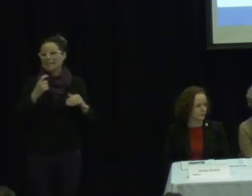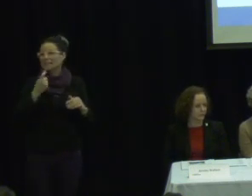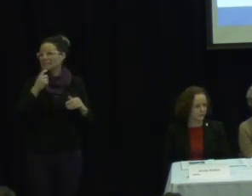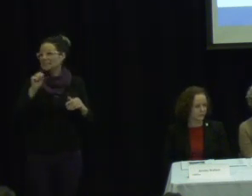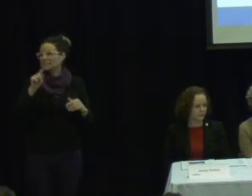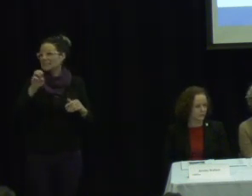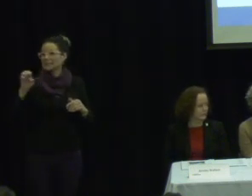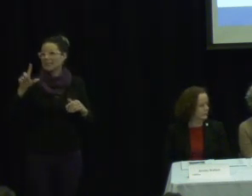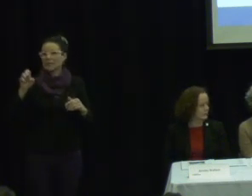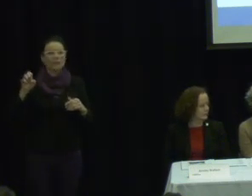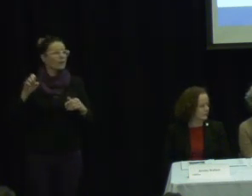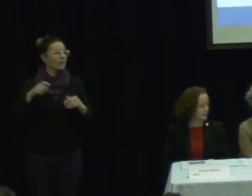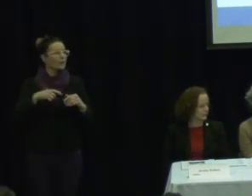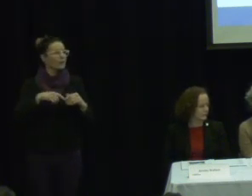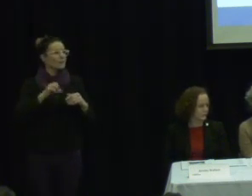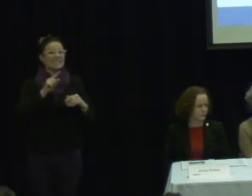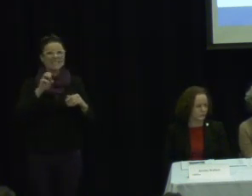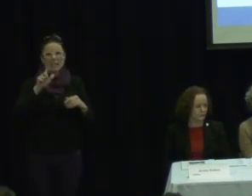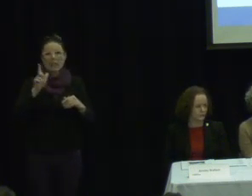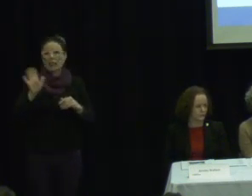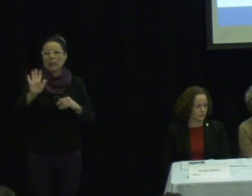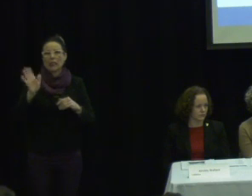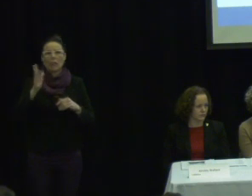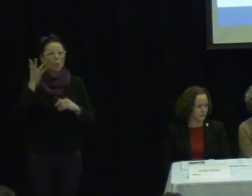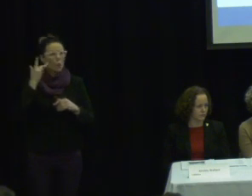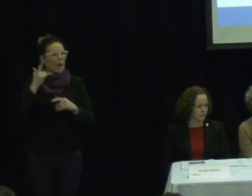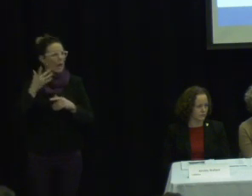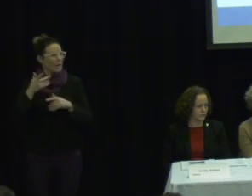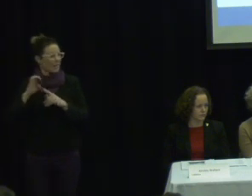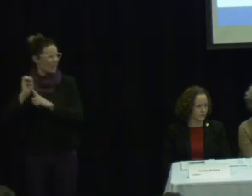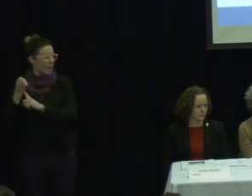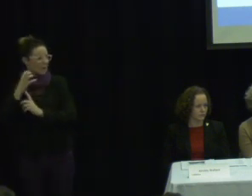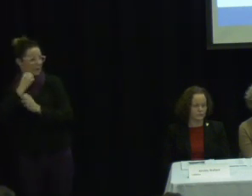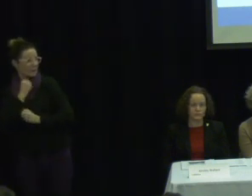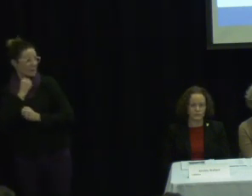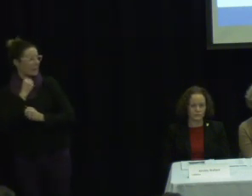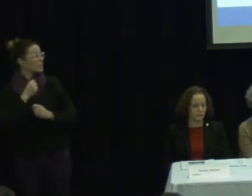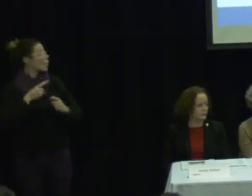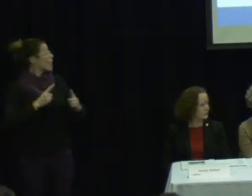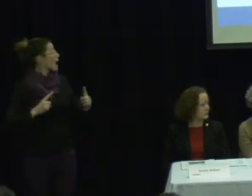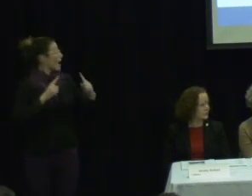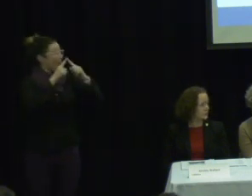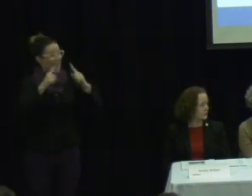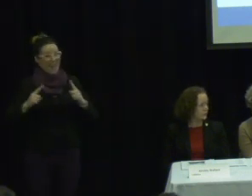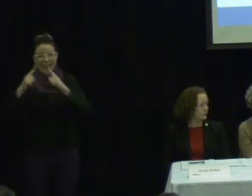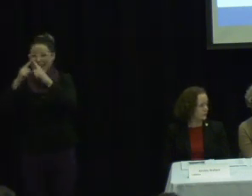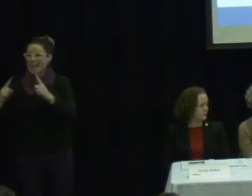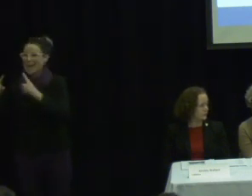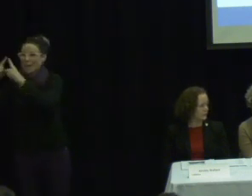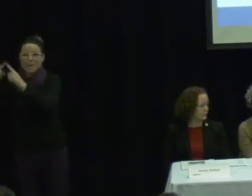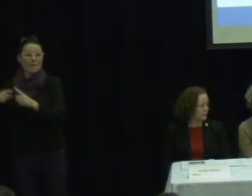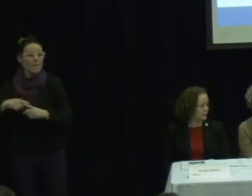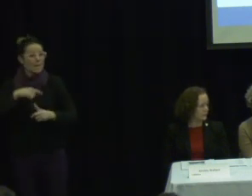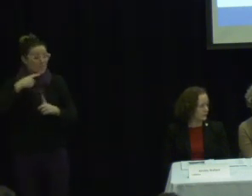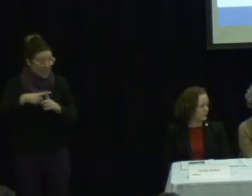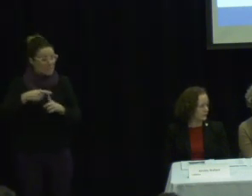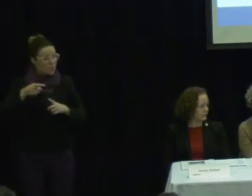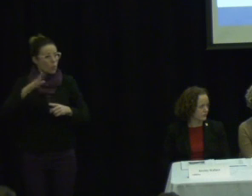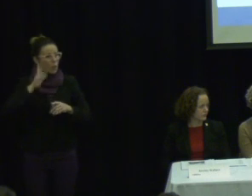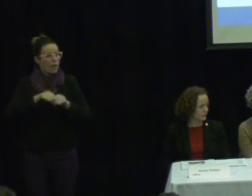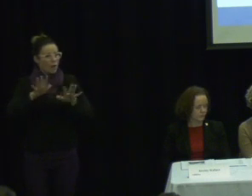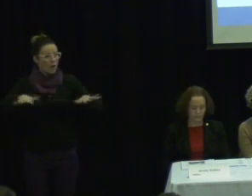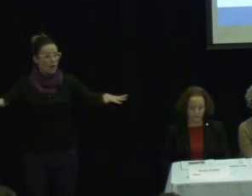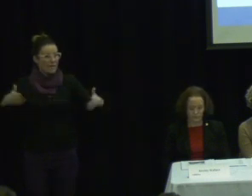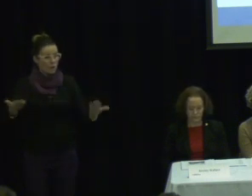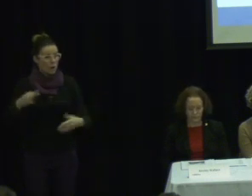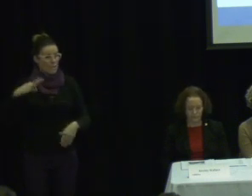carbon footprint, and it begins an industry, we hope, here in Maine, that will end up kind of kicking in and start using this. So we could actually